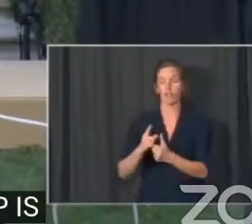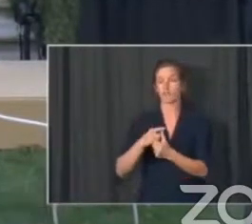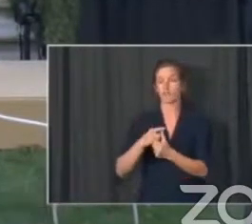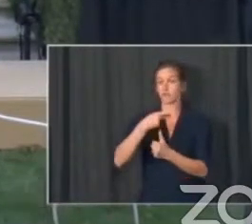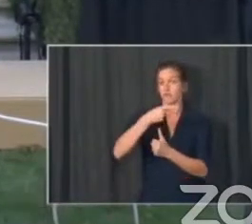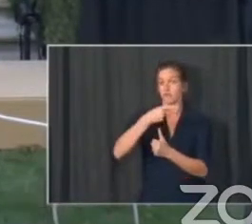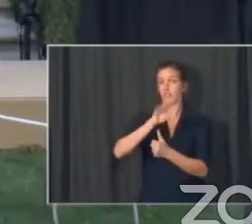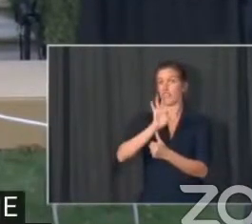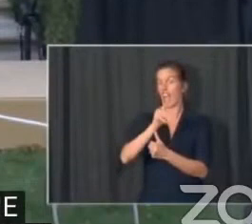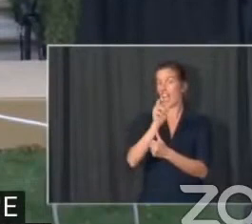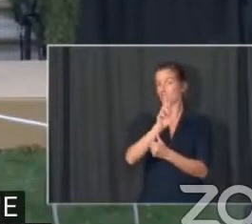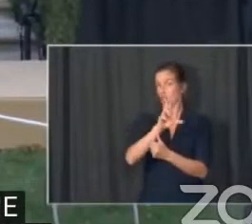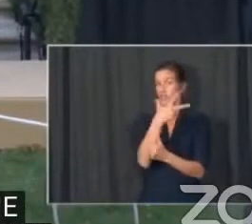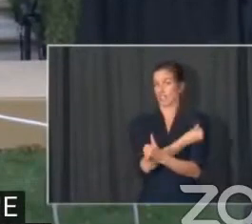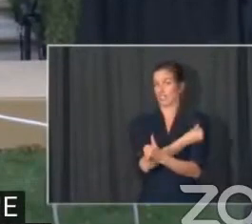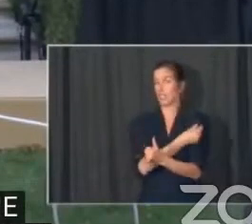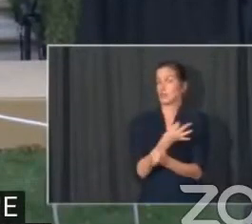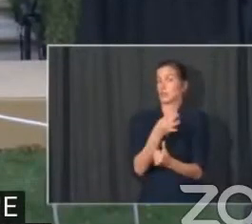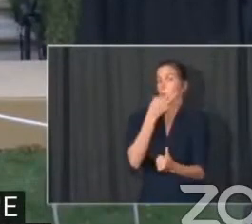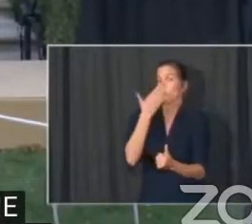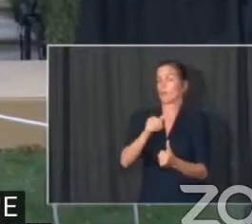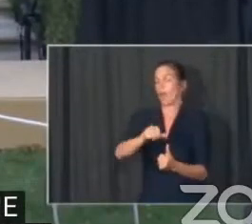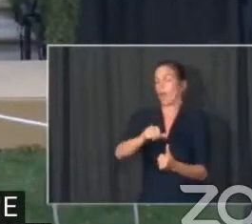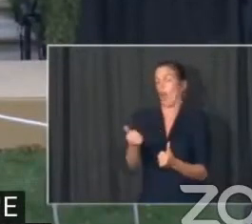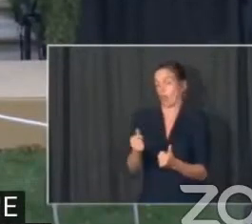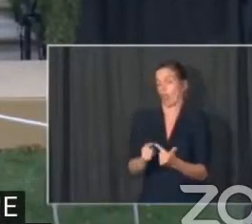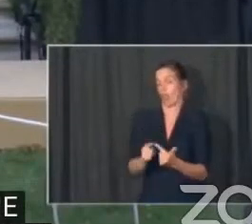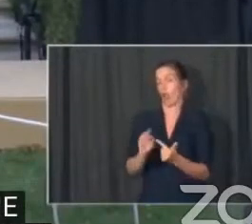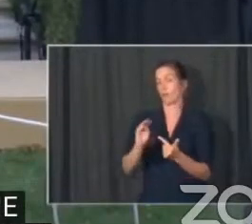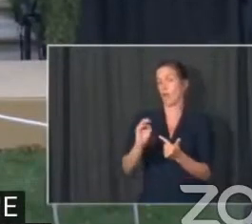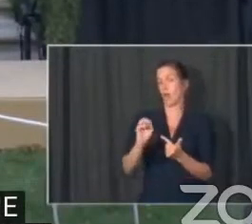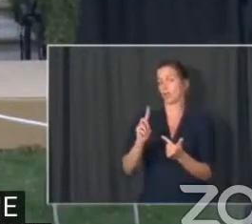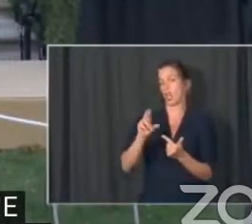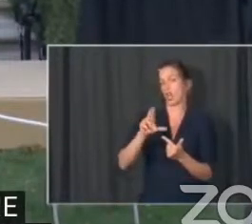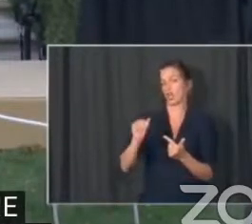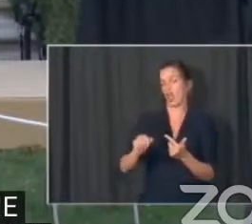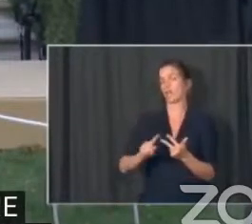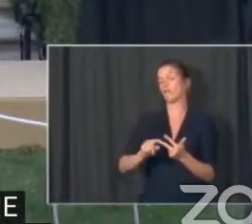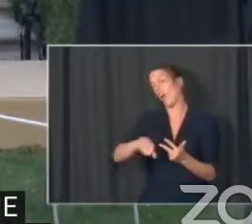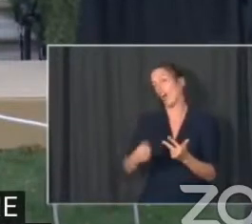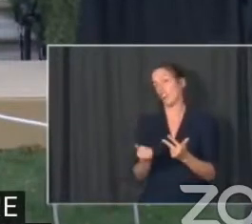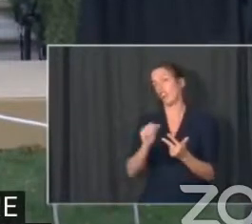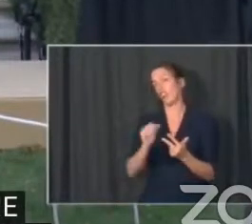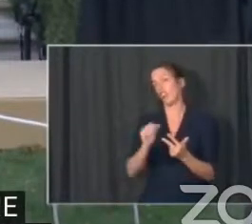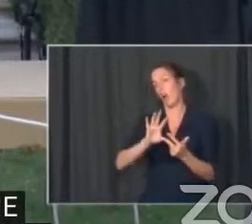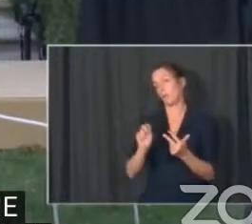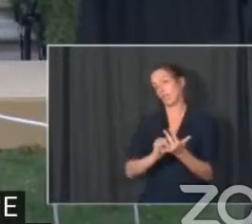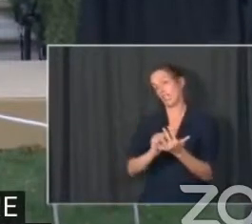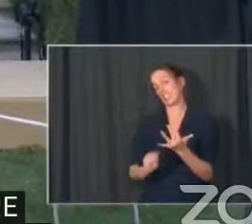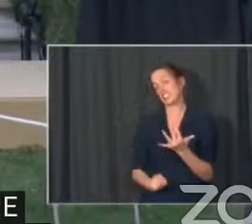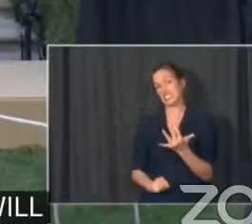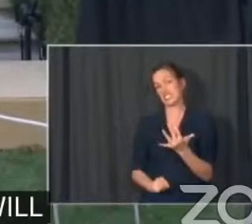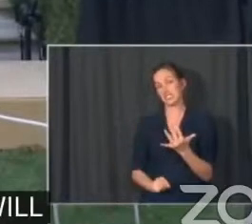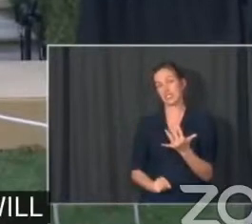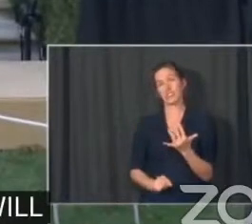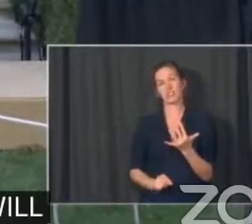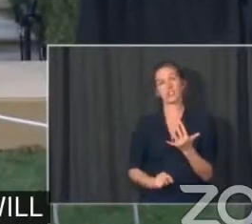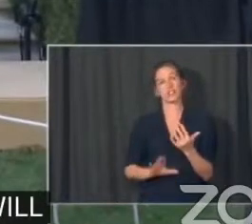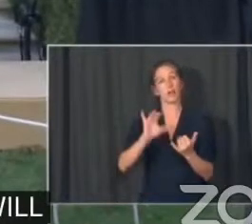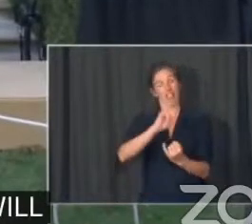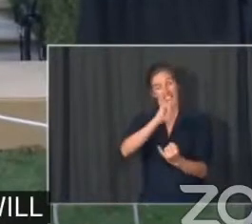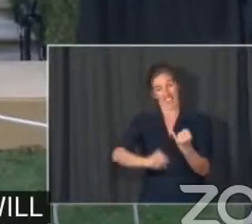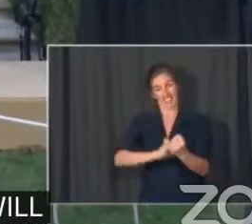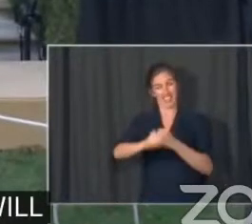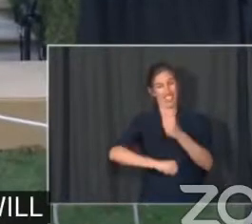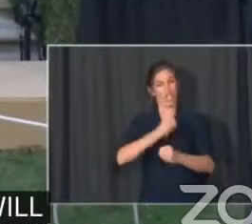soon, han another dicho que vaccine estamos that'll en be submitted camino, by estamos Moderna pendientes de and la even aprobación other de la companies that FDA para la vacuna de before the year Pfizer. is out, we'll be able to Quizás administer a